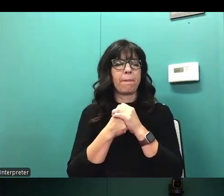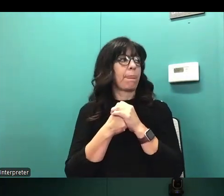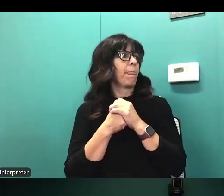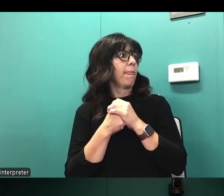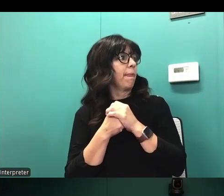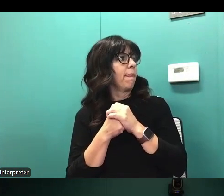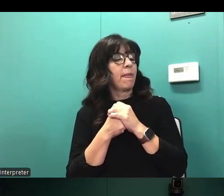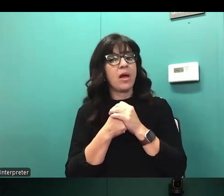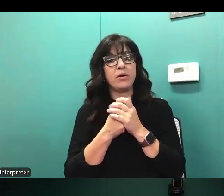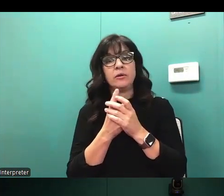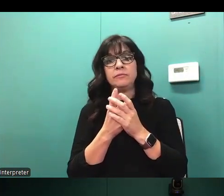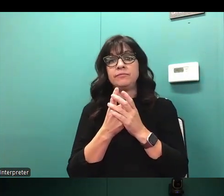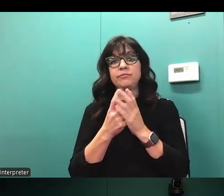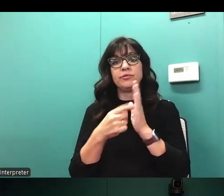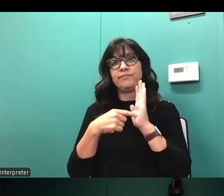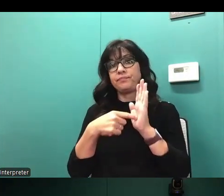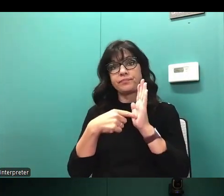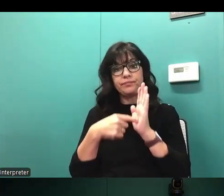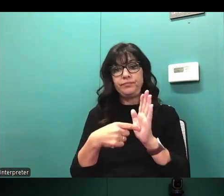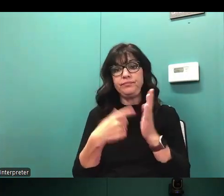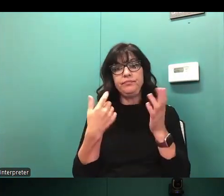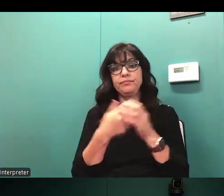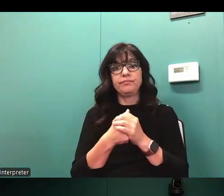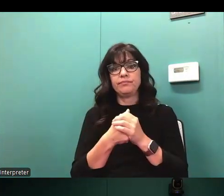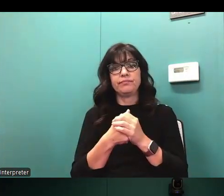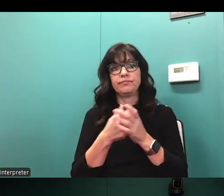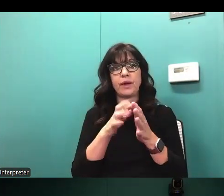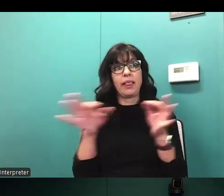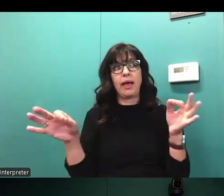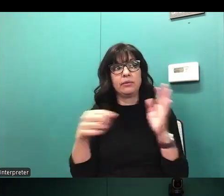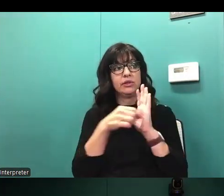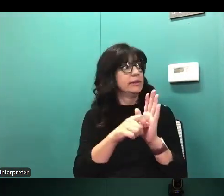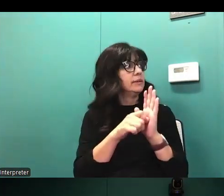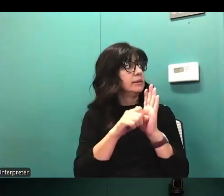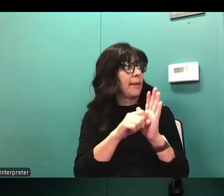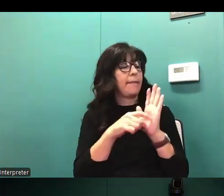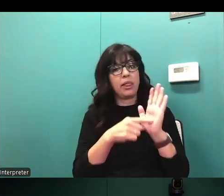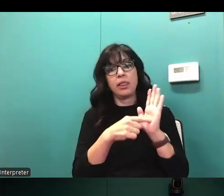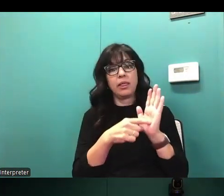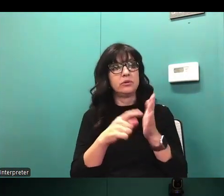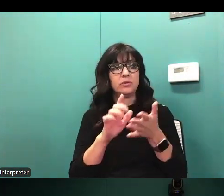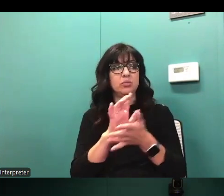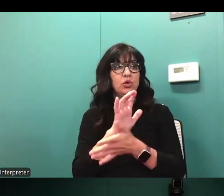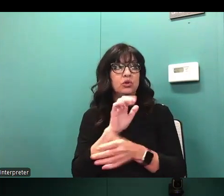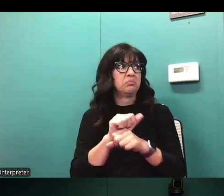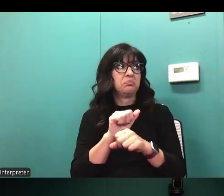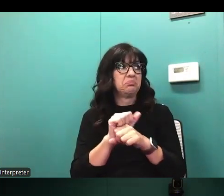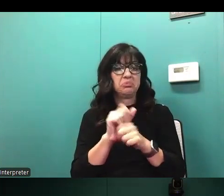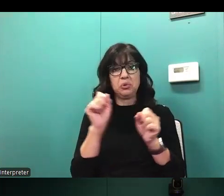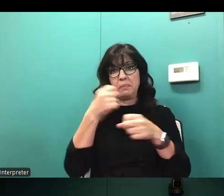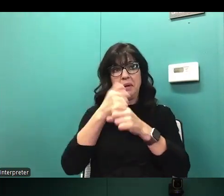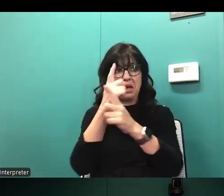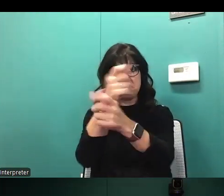Here's just an example of a language sample, like a worksheet that you can use. There's lots out there, you can create your